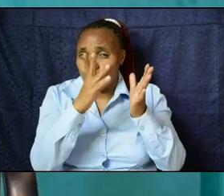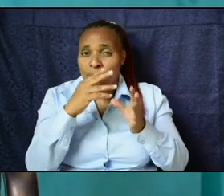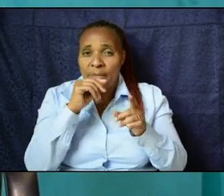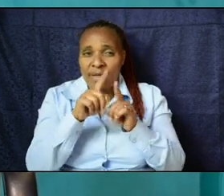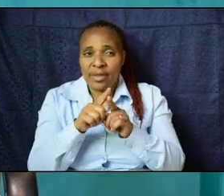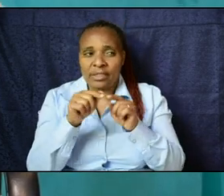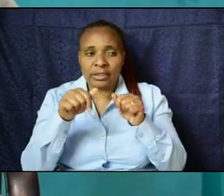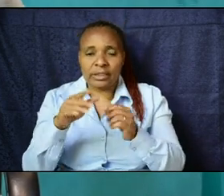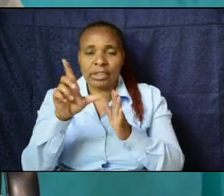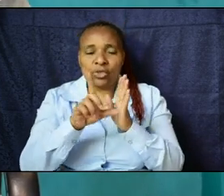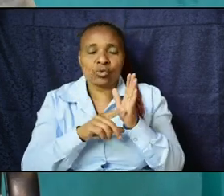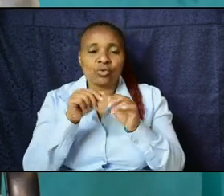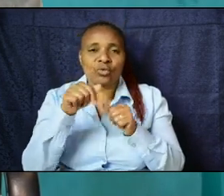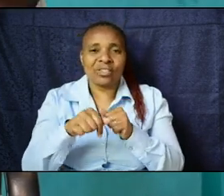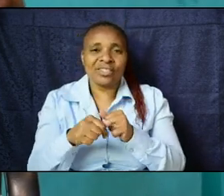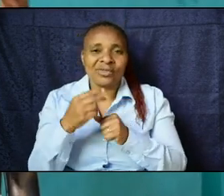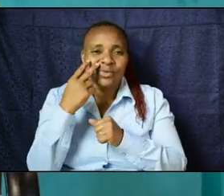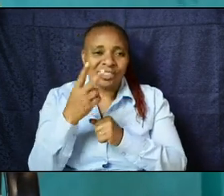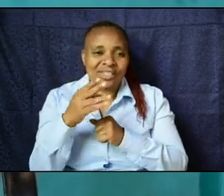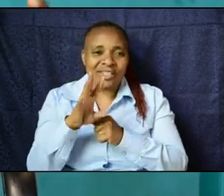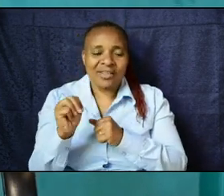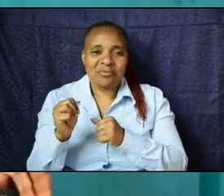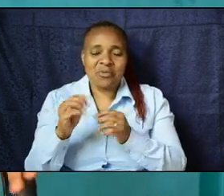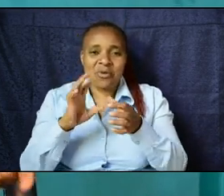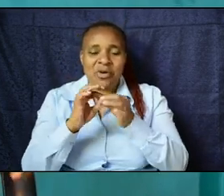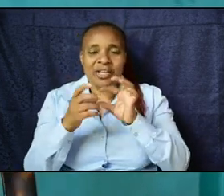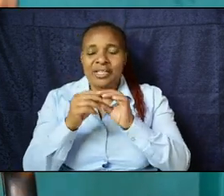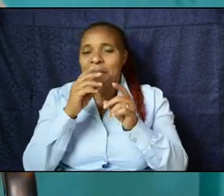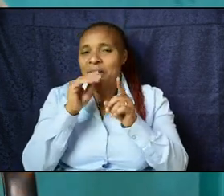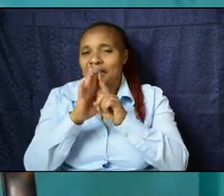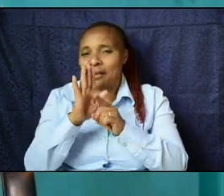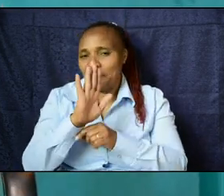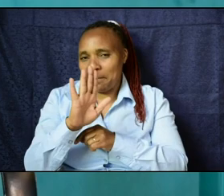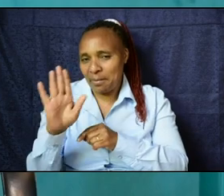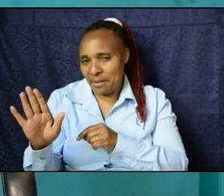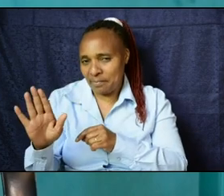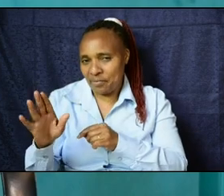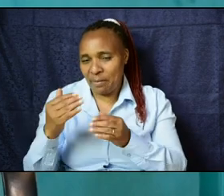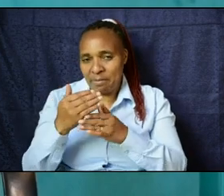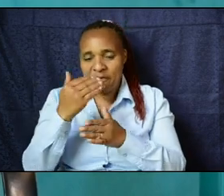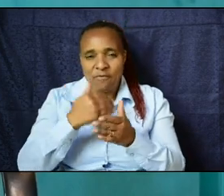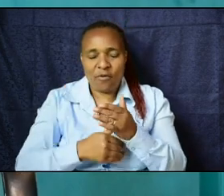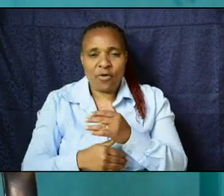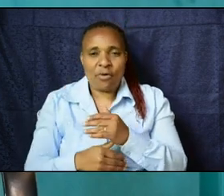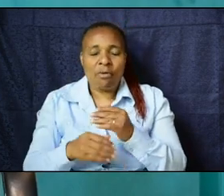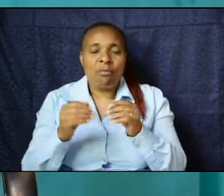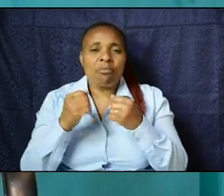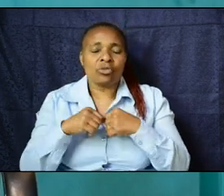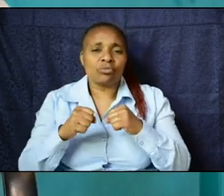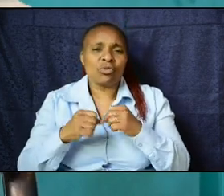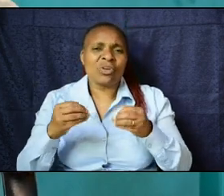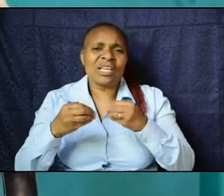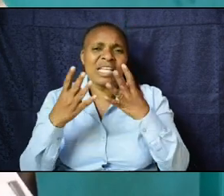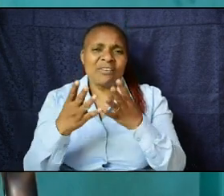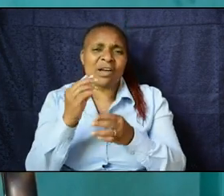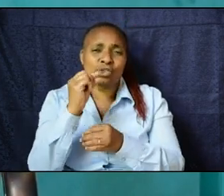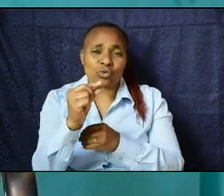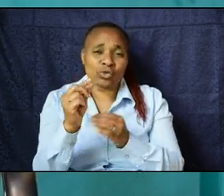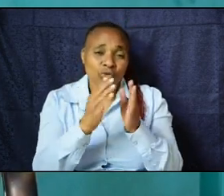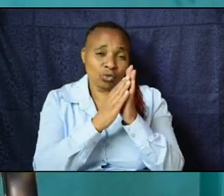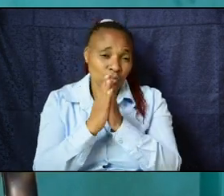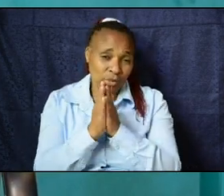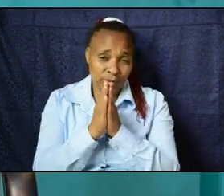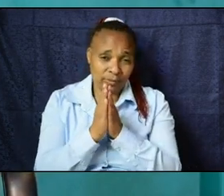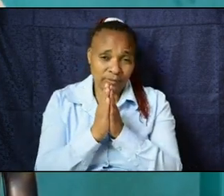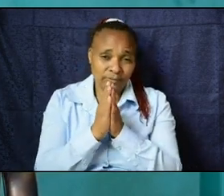in this lesson today, we see him reconnecting with his brothers. But before that, let me just give a brief story,